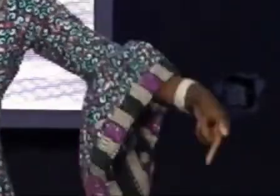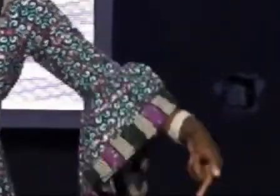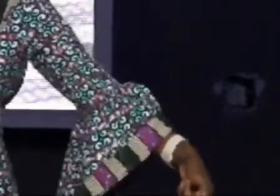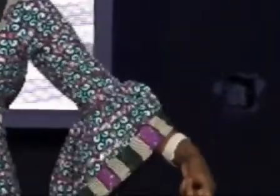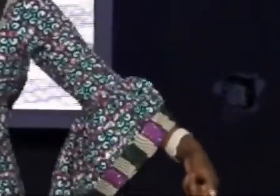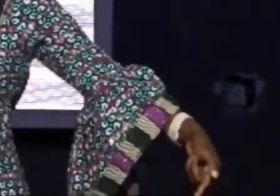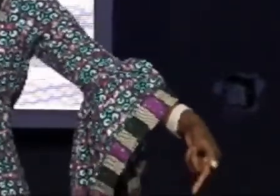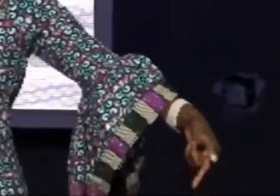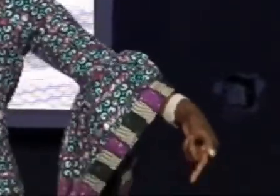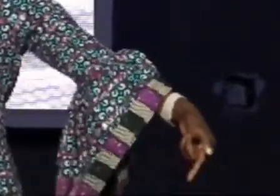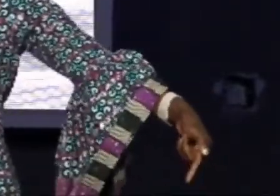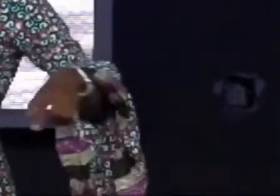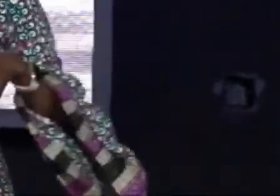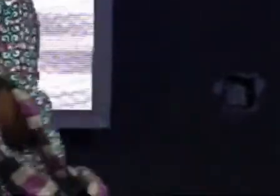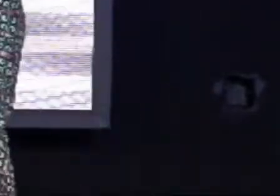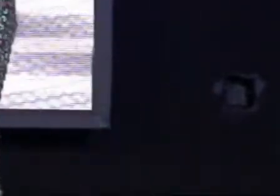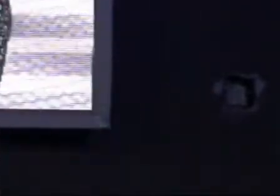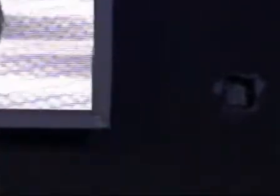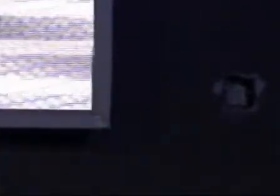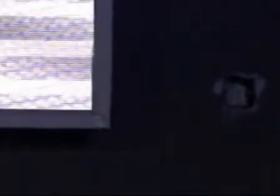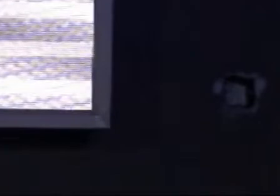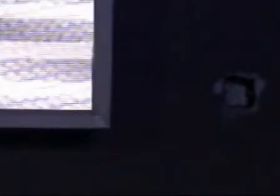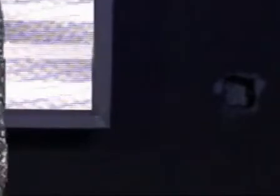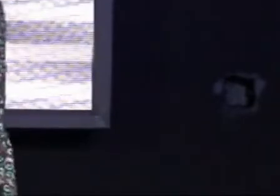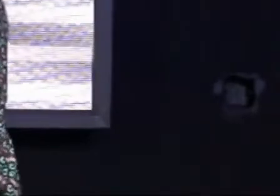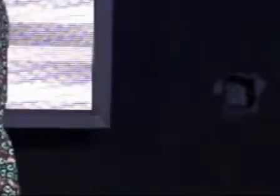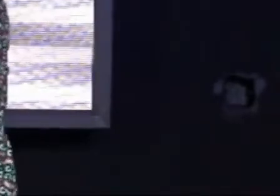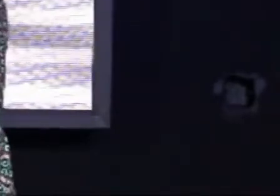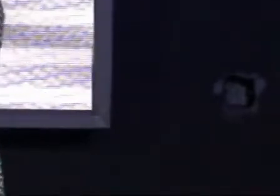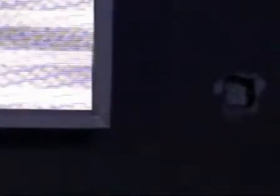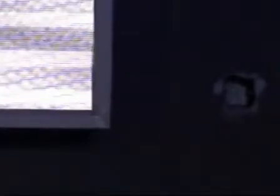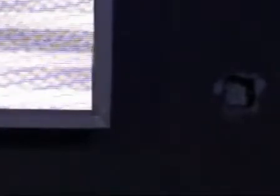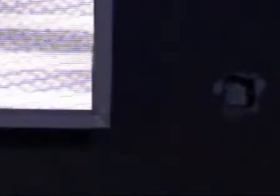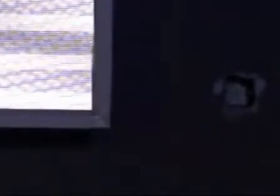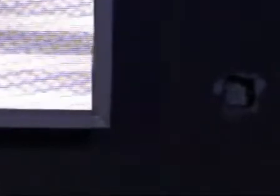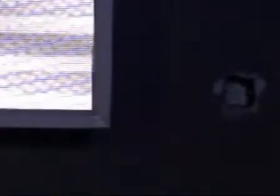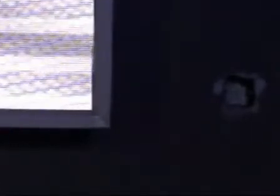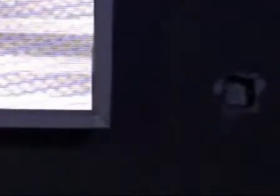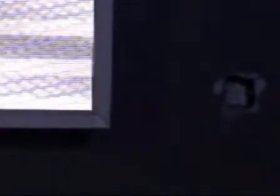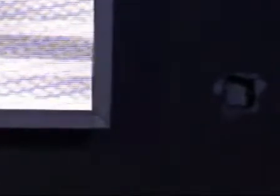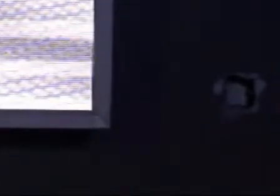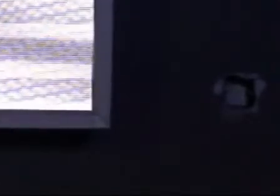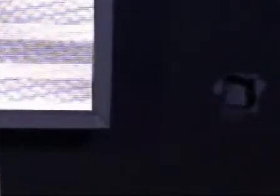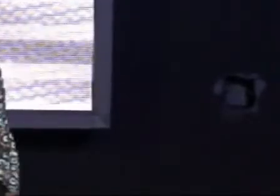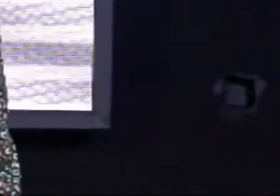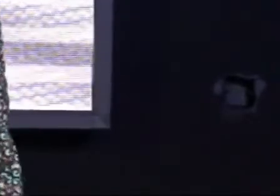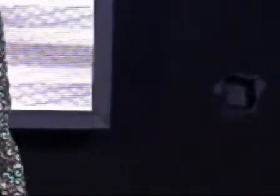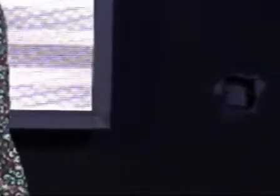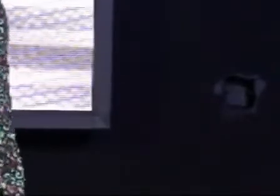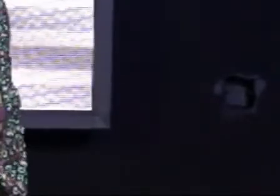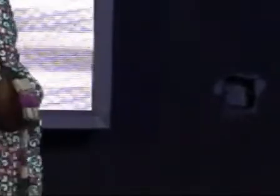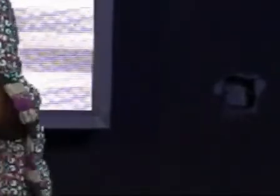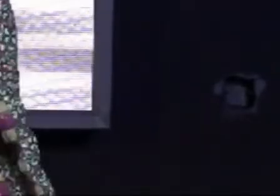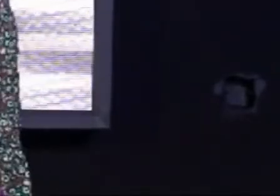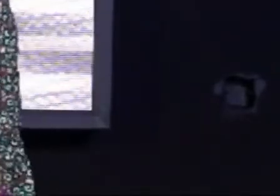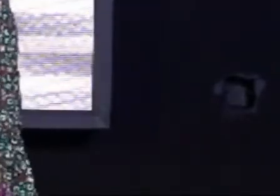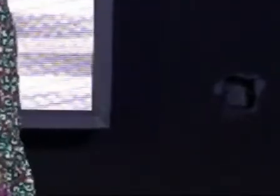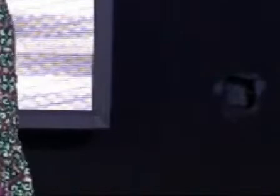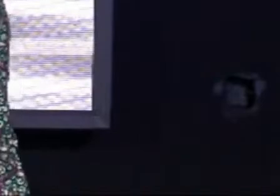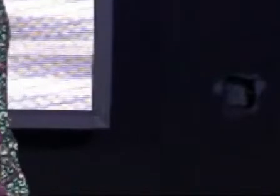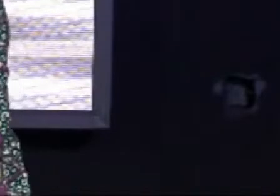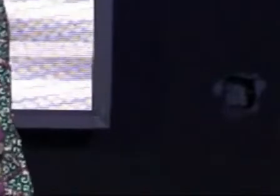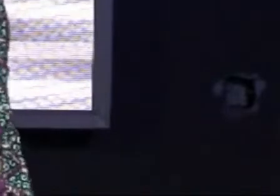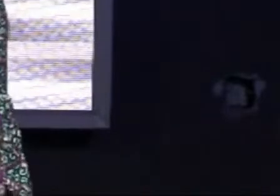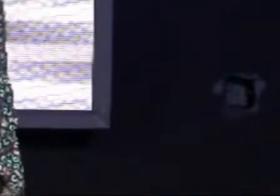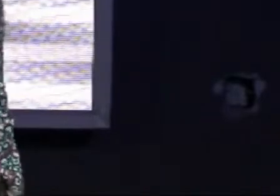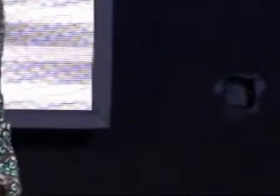into the trench. Because even if you are supervising the artisans that are working on, you should know what